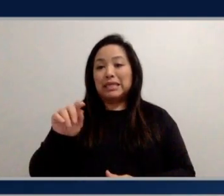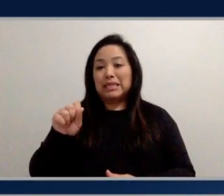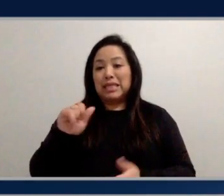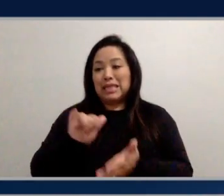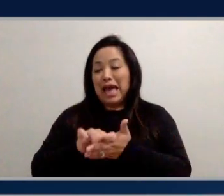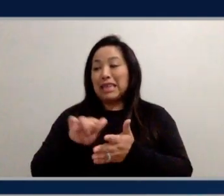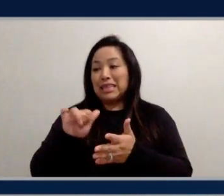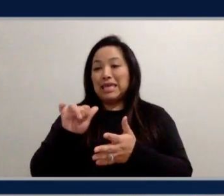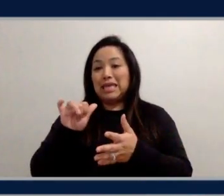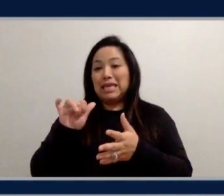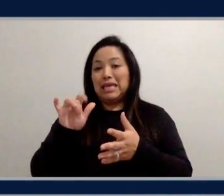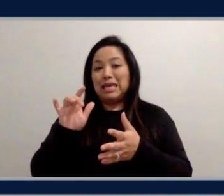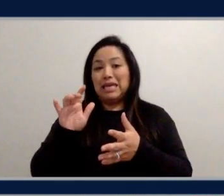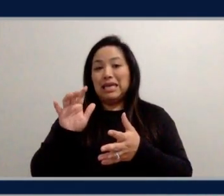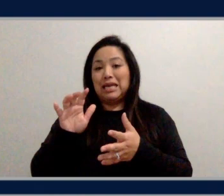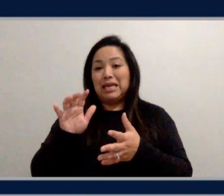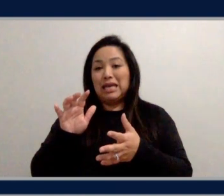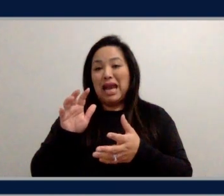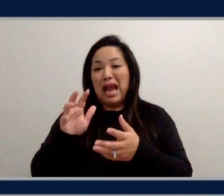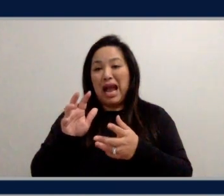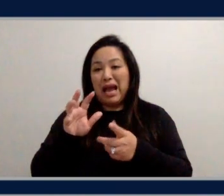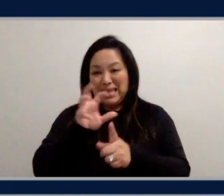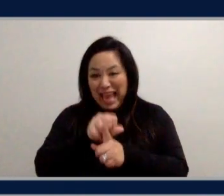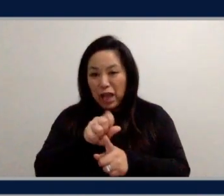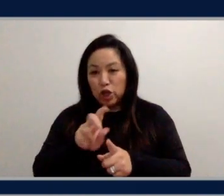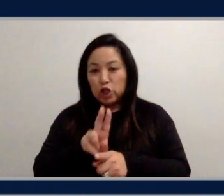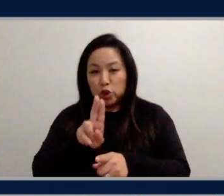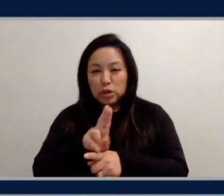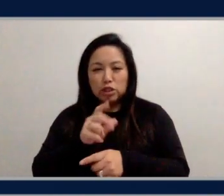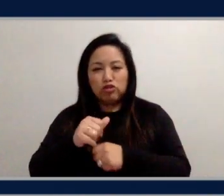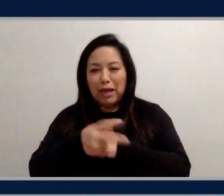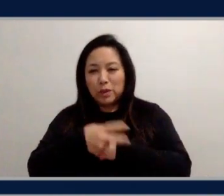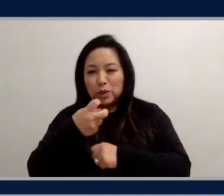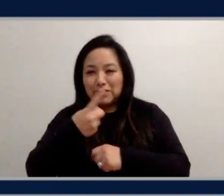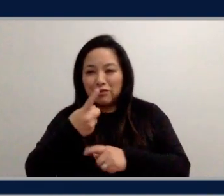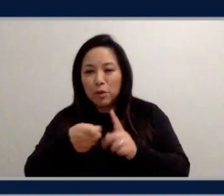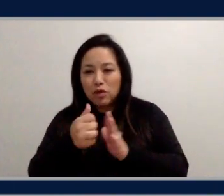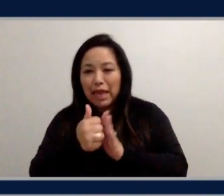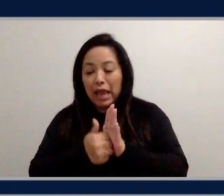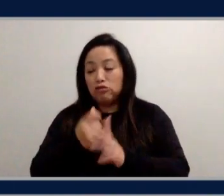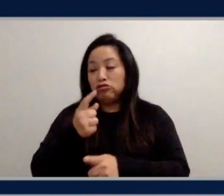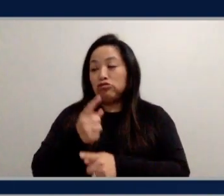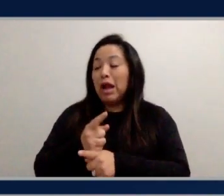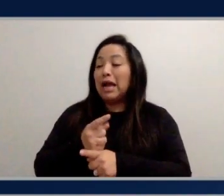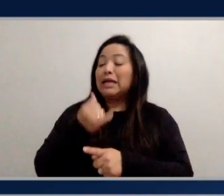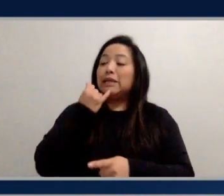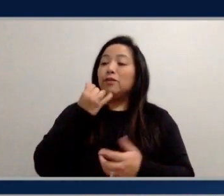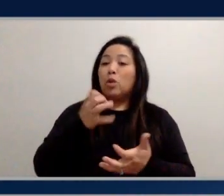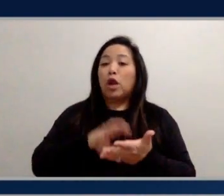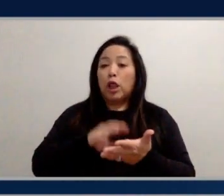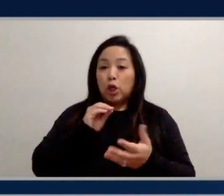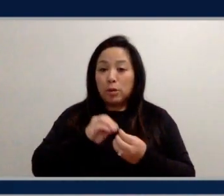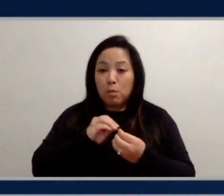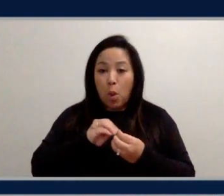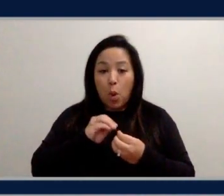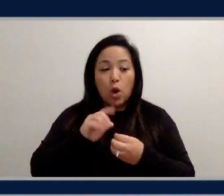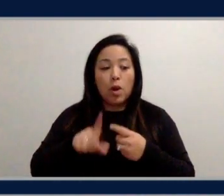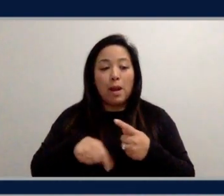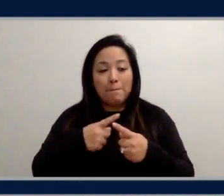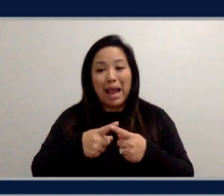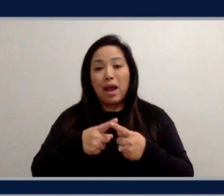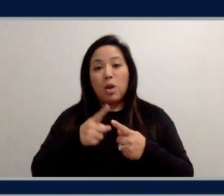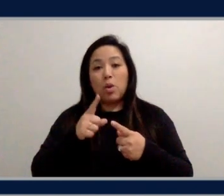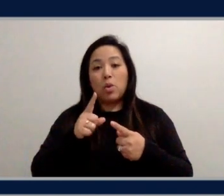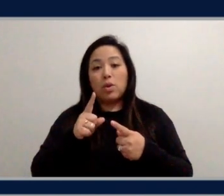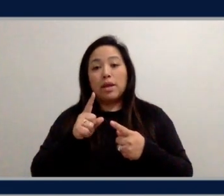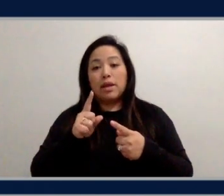to infiltrate or get something out of your account. Exactly. Okay. And if you would want to learn more about, on initial access, for